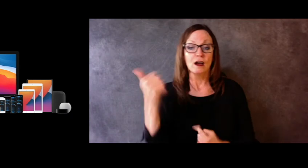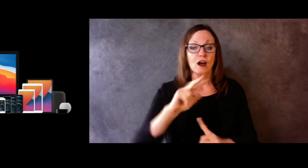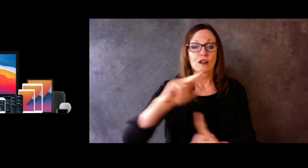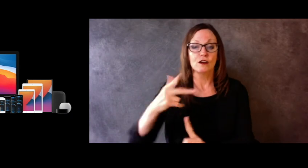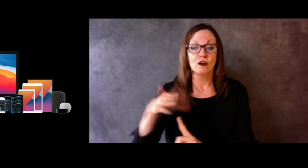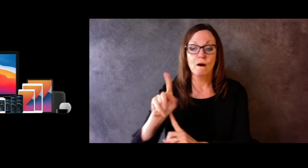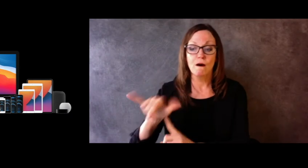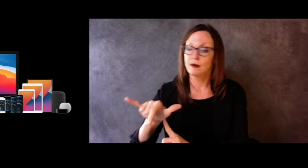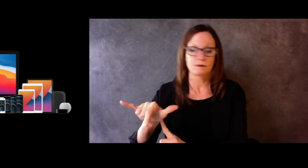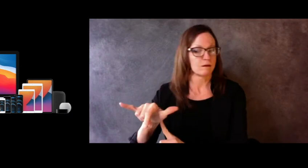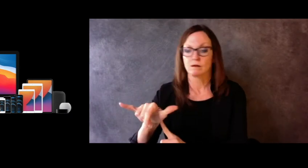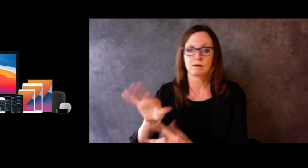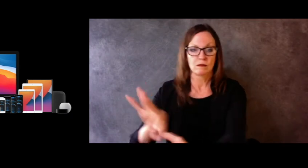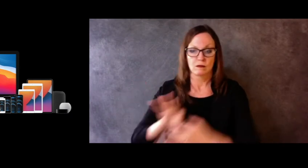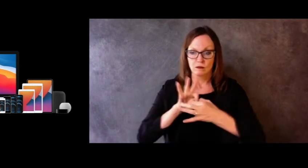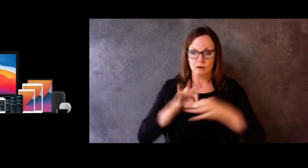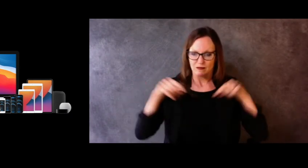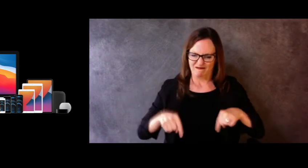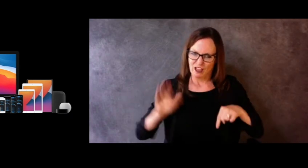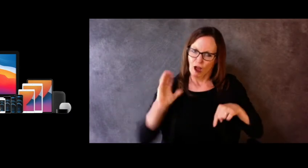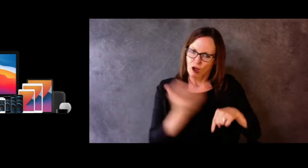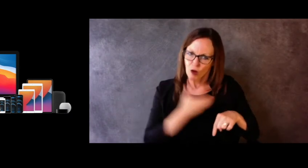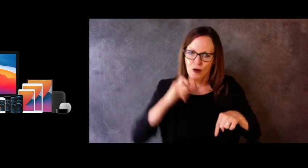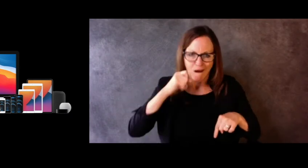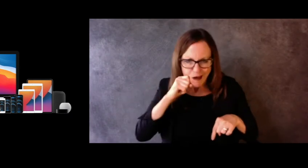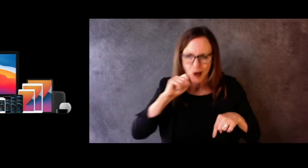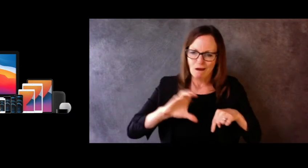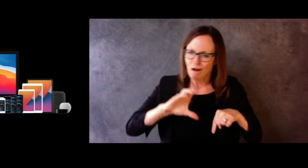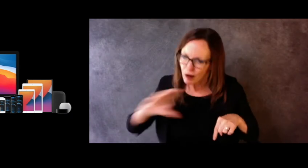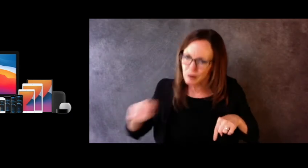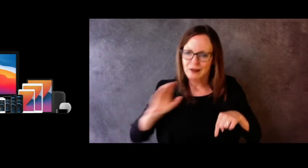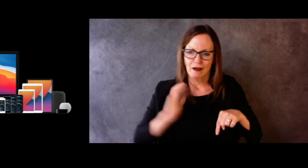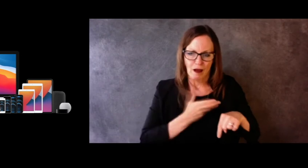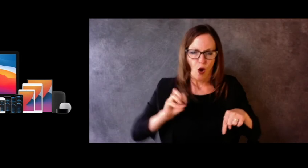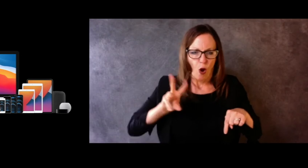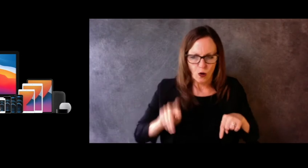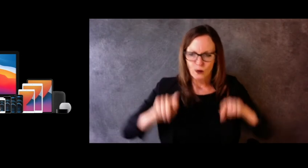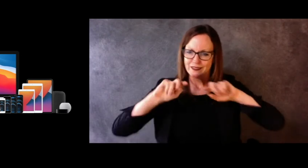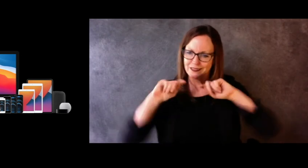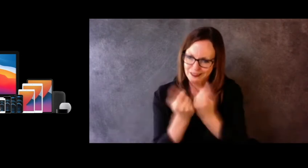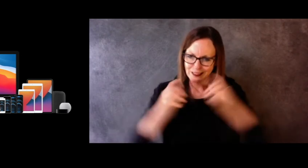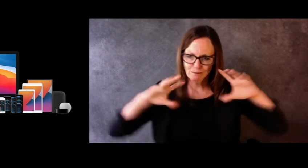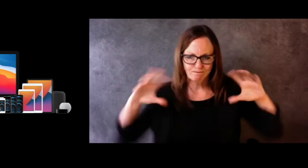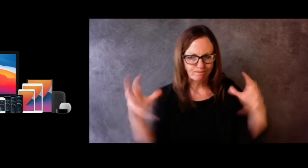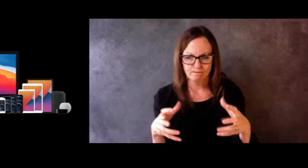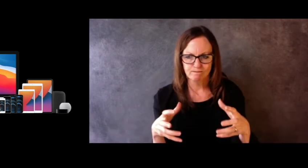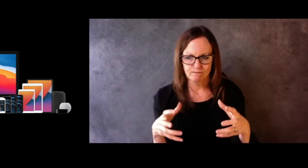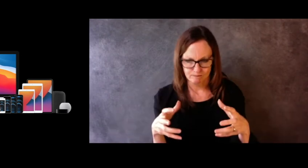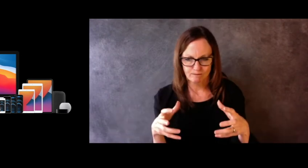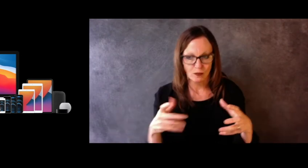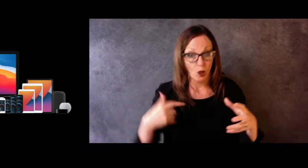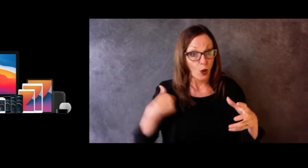DNA that as we design our products, we try and think about how anyone who would want to use them has the opportunity to do so. Regardless of how